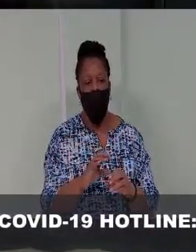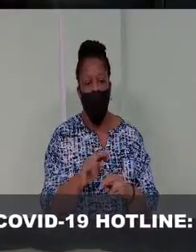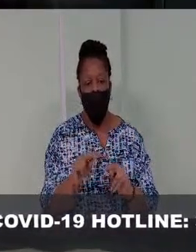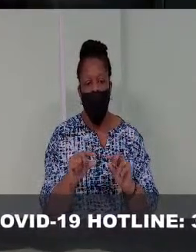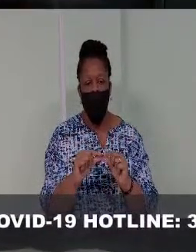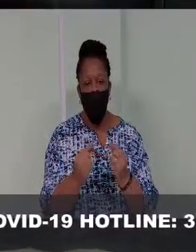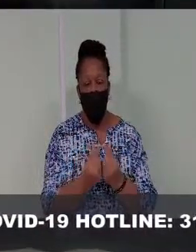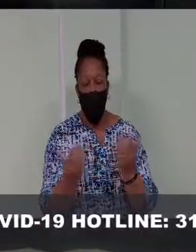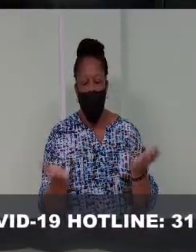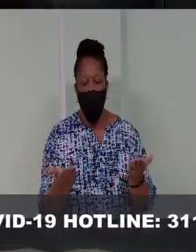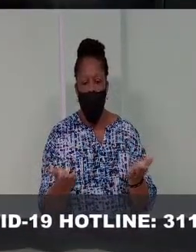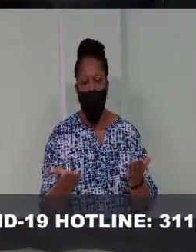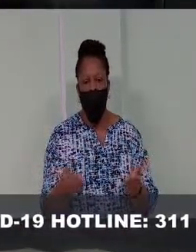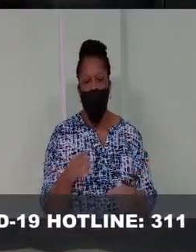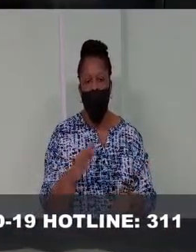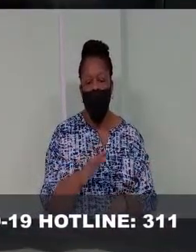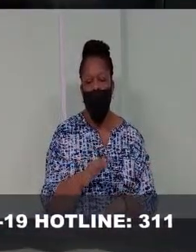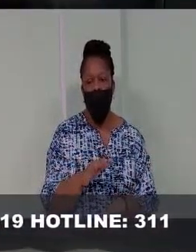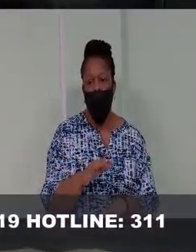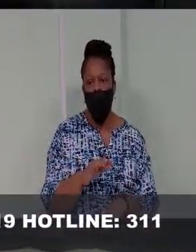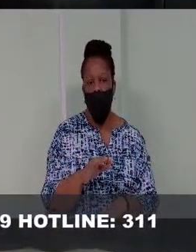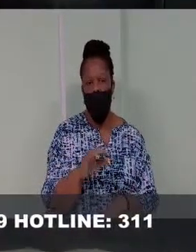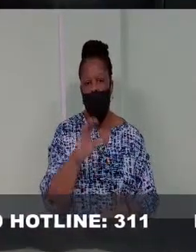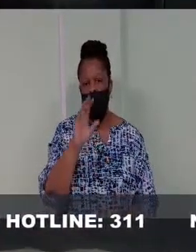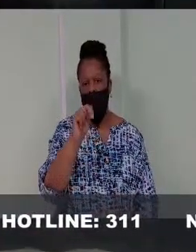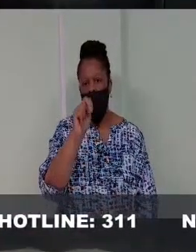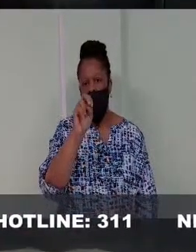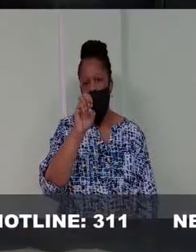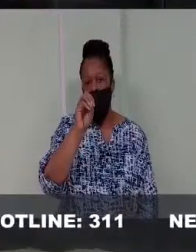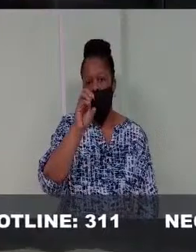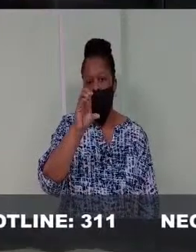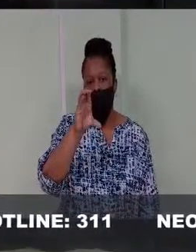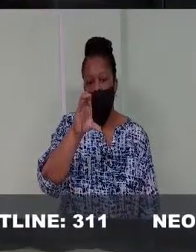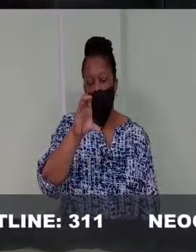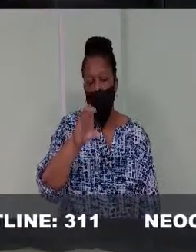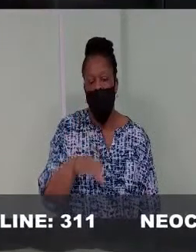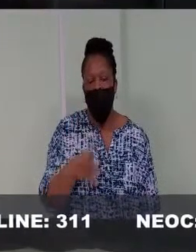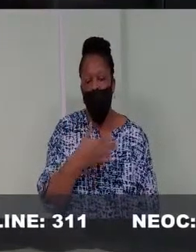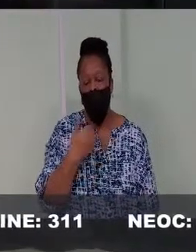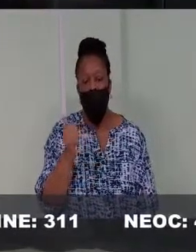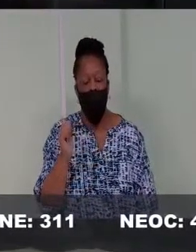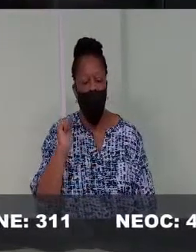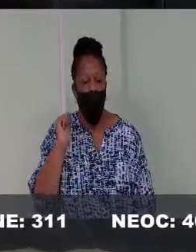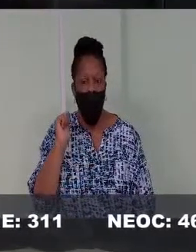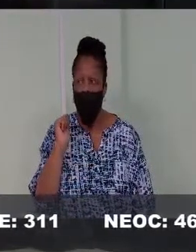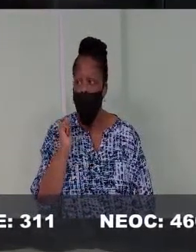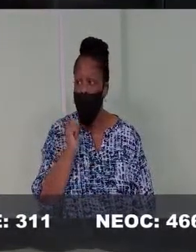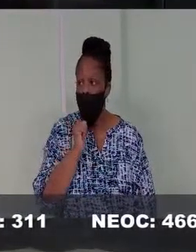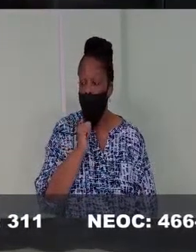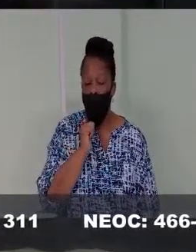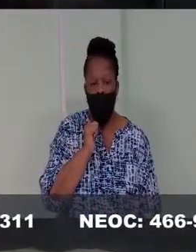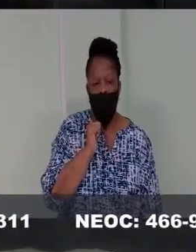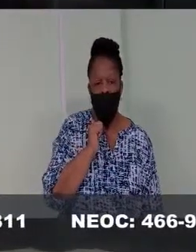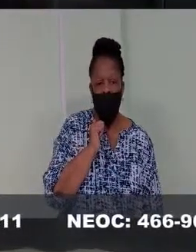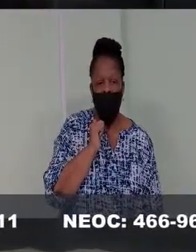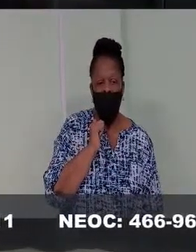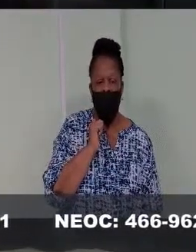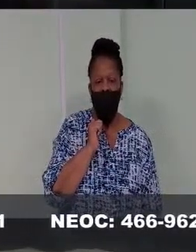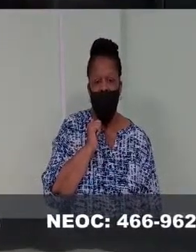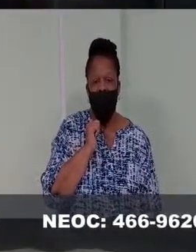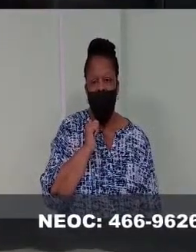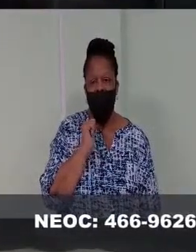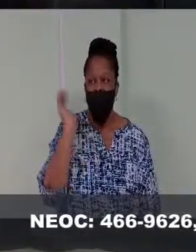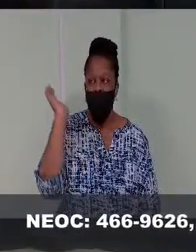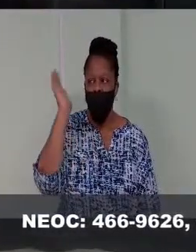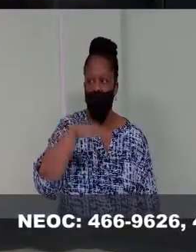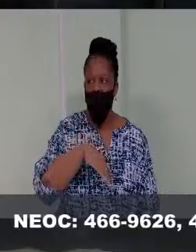network here at the NEOC. Thank you very much, and tomorrow, and sorry, not tomorrow, we are not back